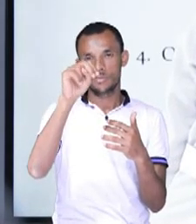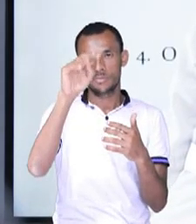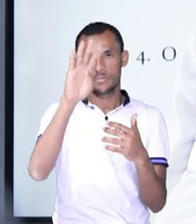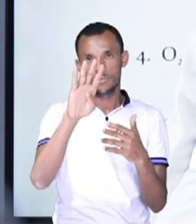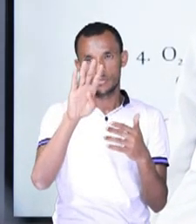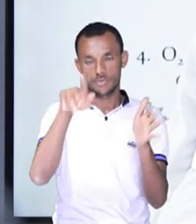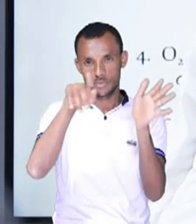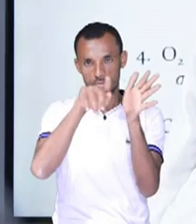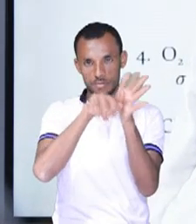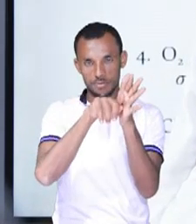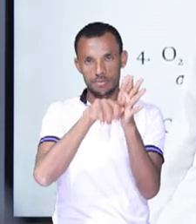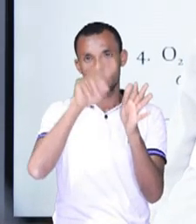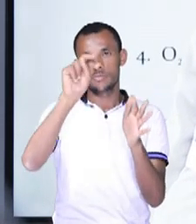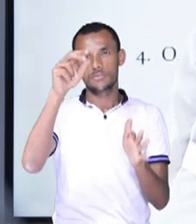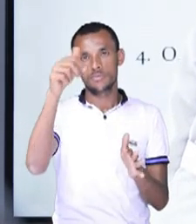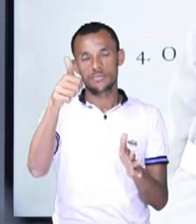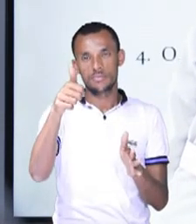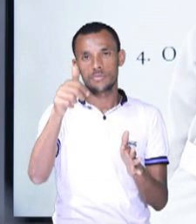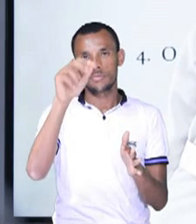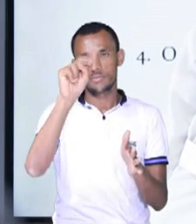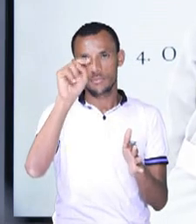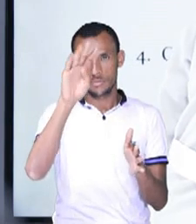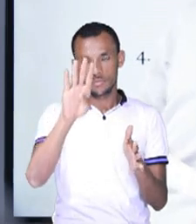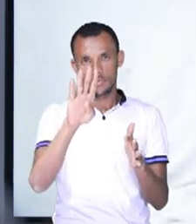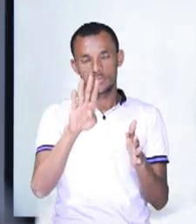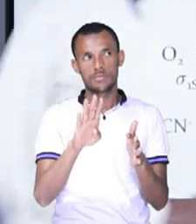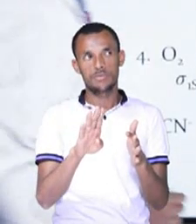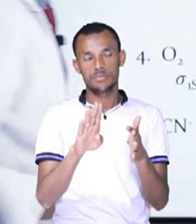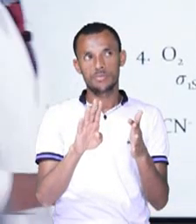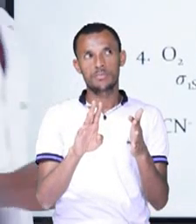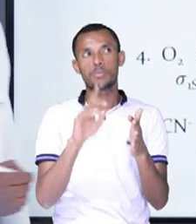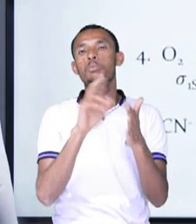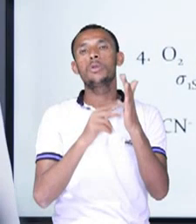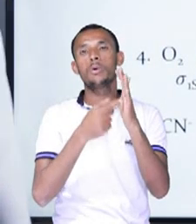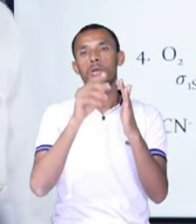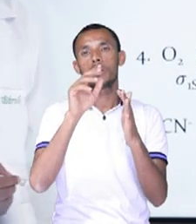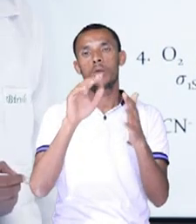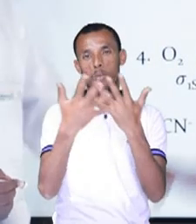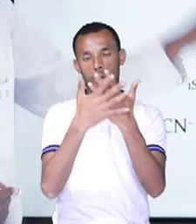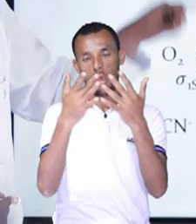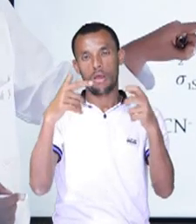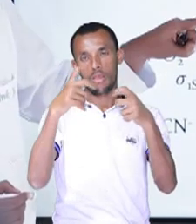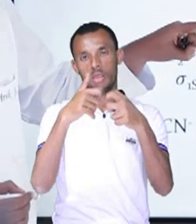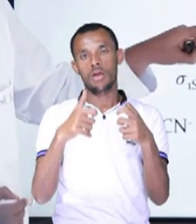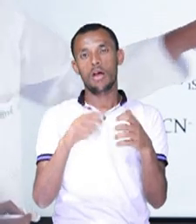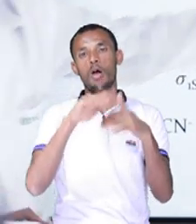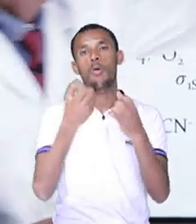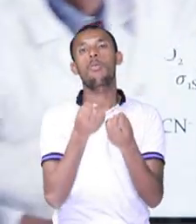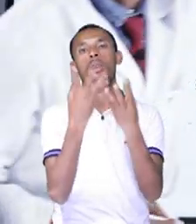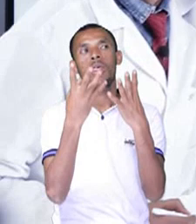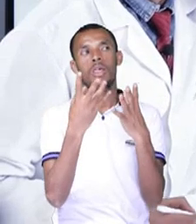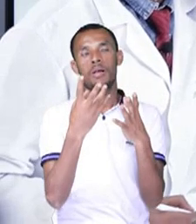NB minus NA, which means half of NB. What is B? Bonding electron. How many bonding